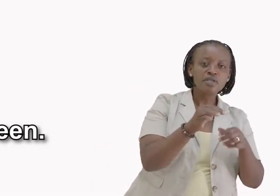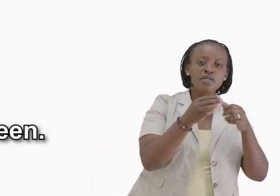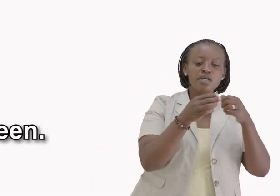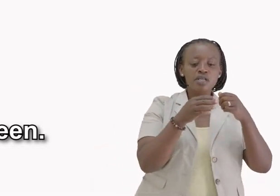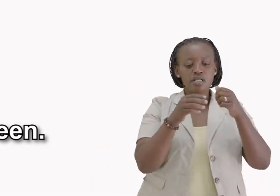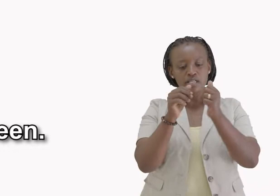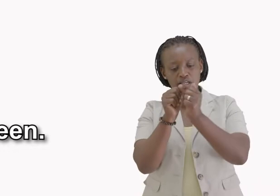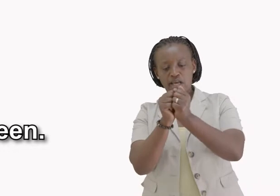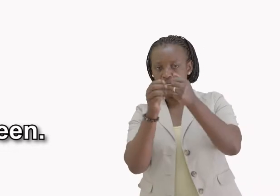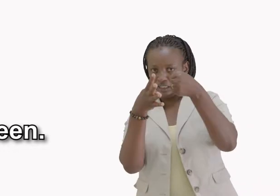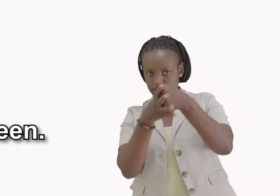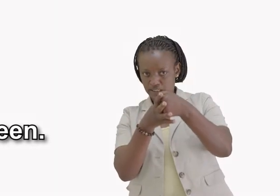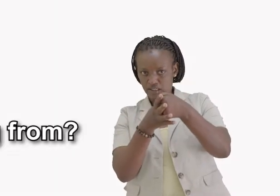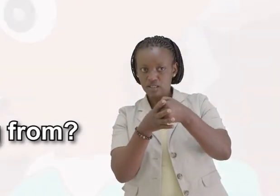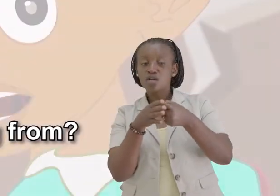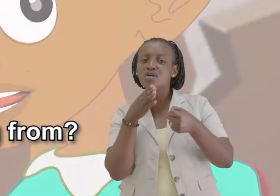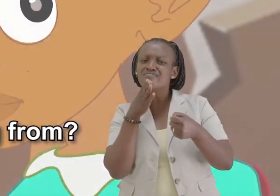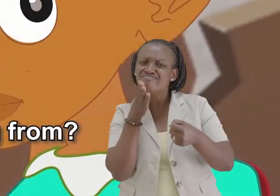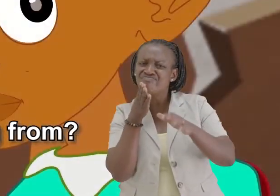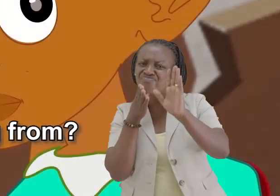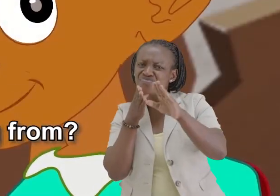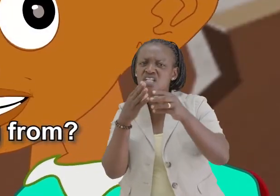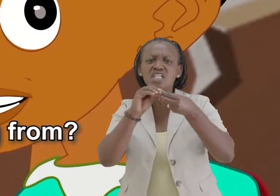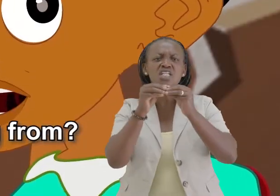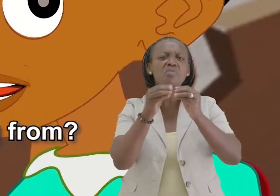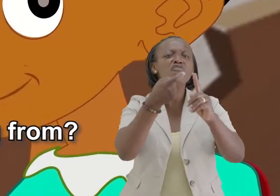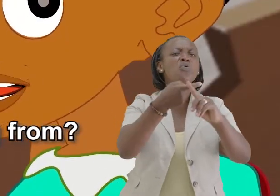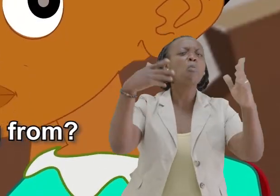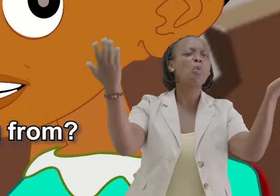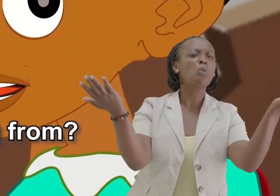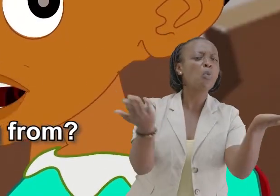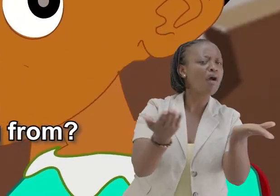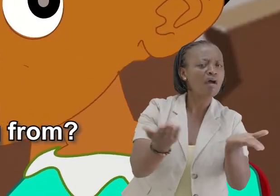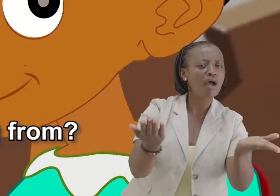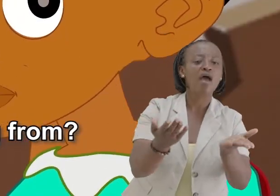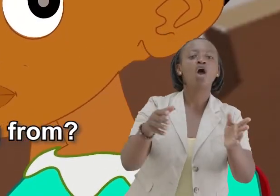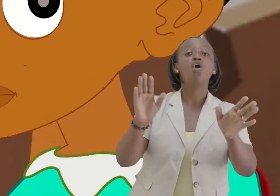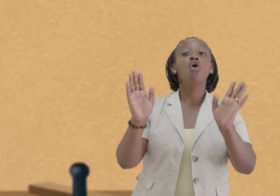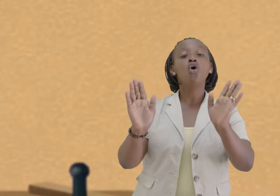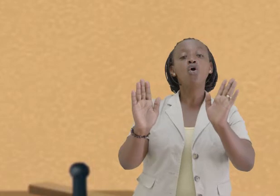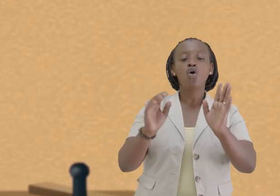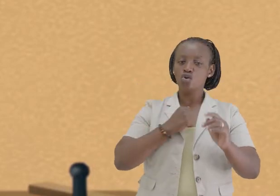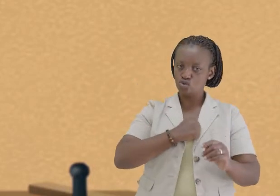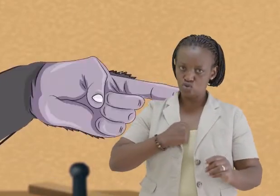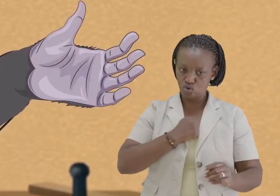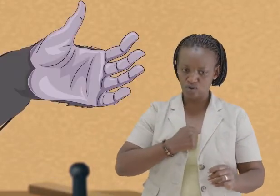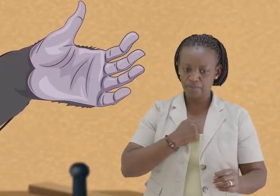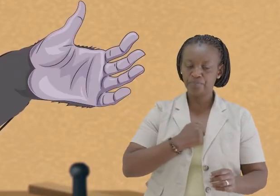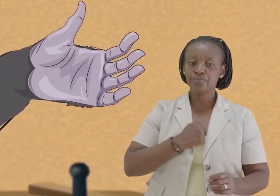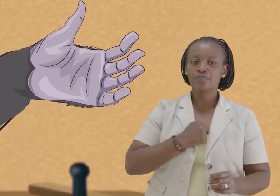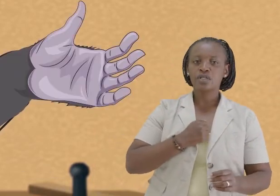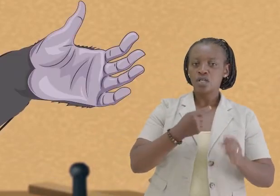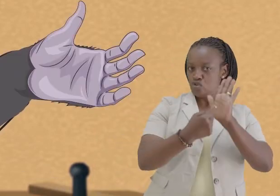it is 19. Wait! Where are those numbers coming from? Oh,